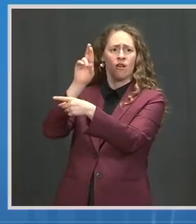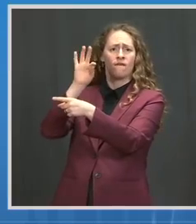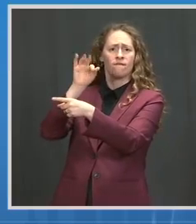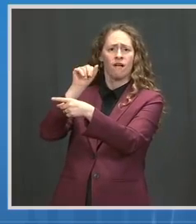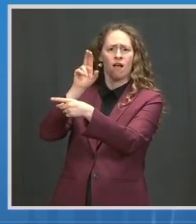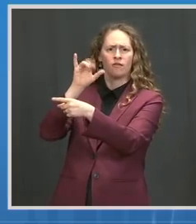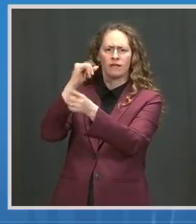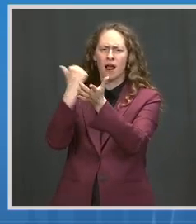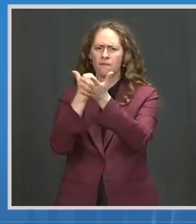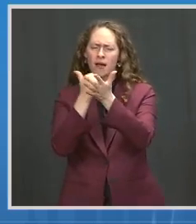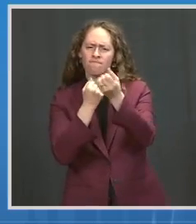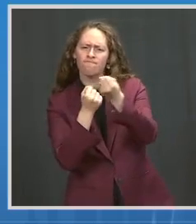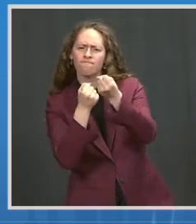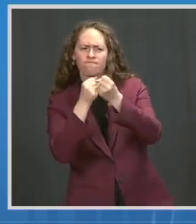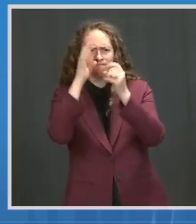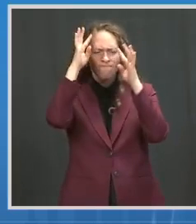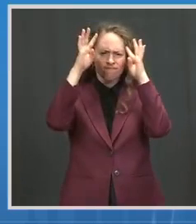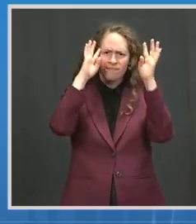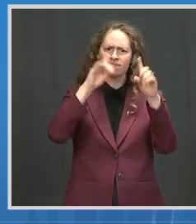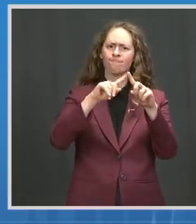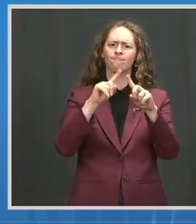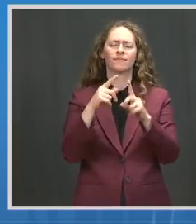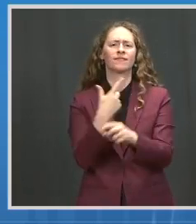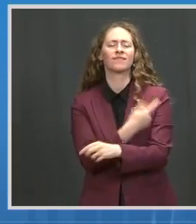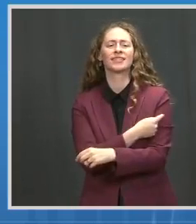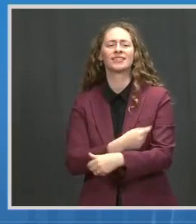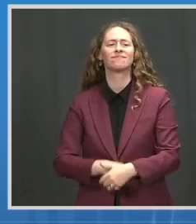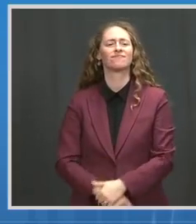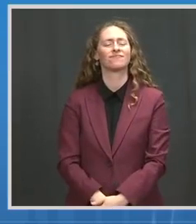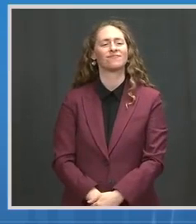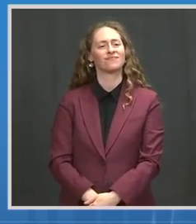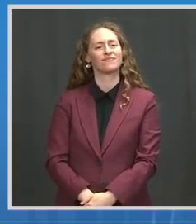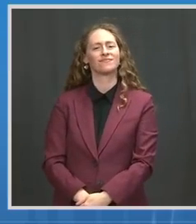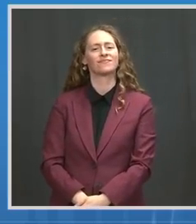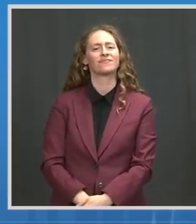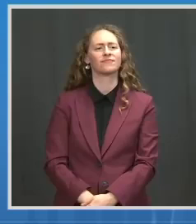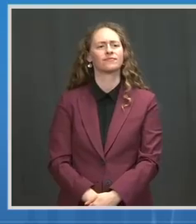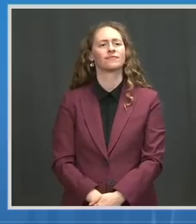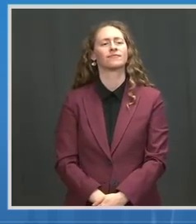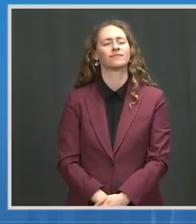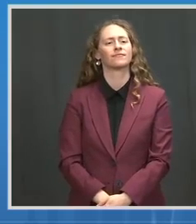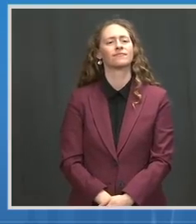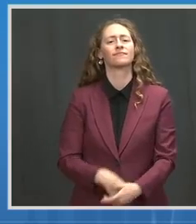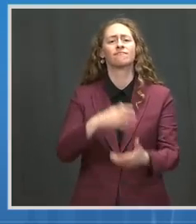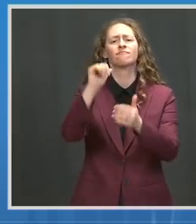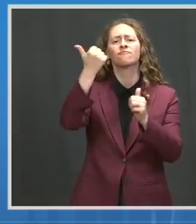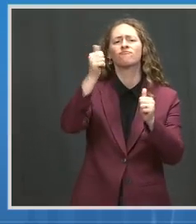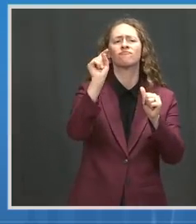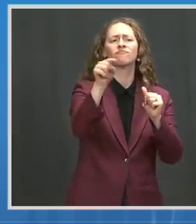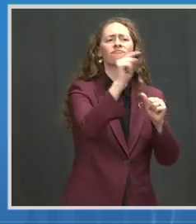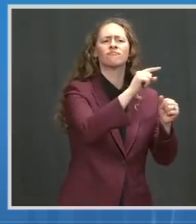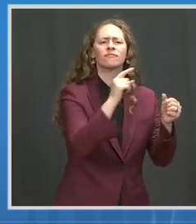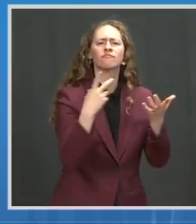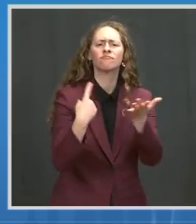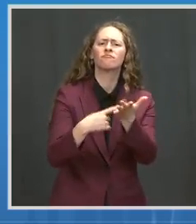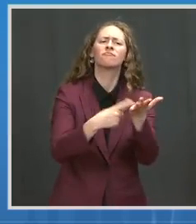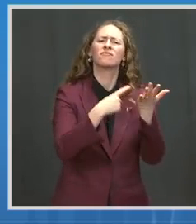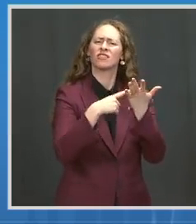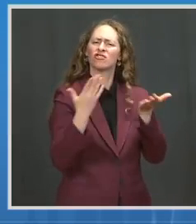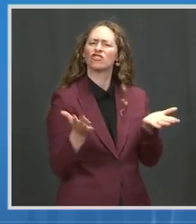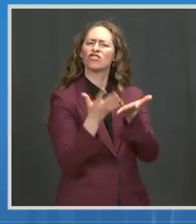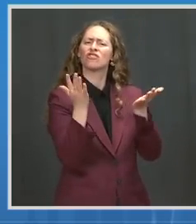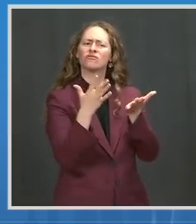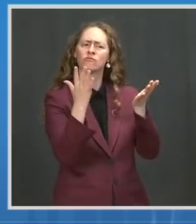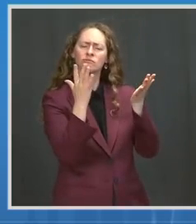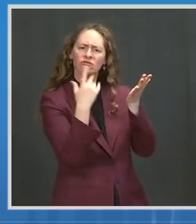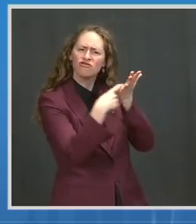happens. They have a chance to talk to their physician and get their questions answered. So call your physician if you want to